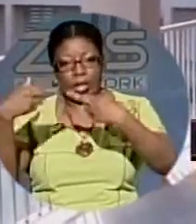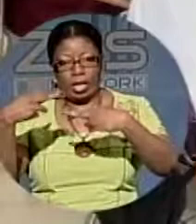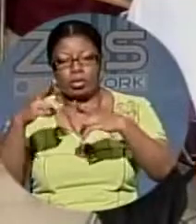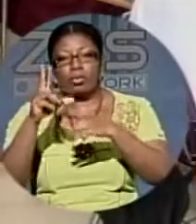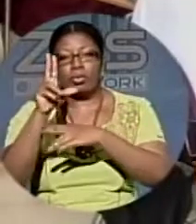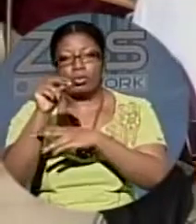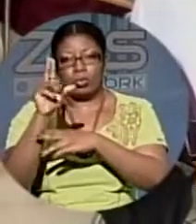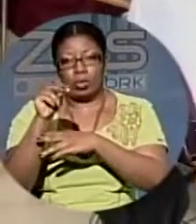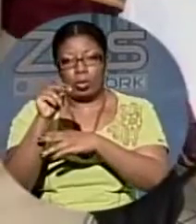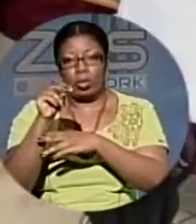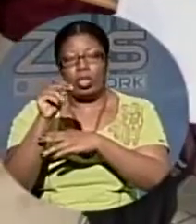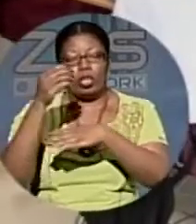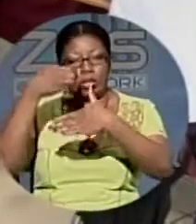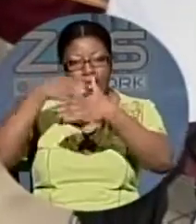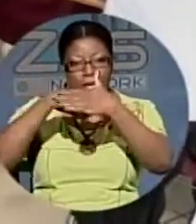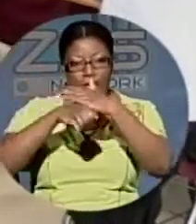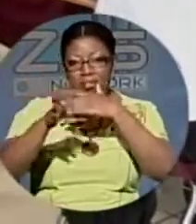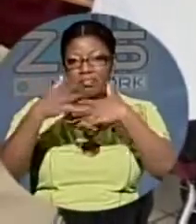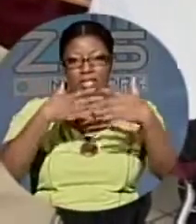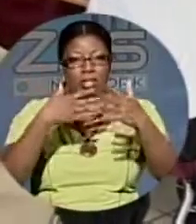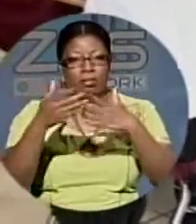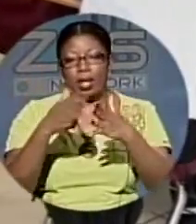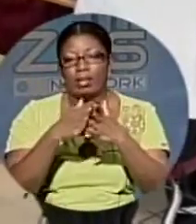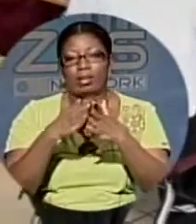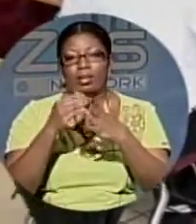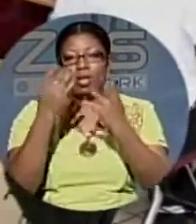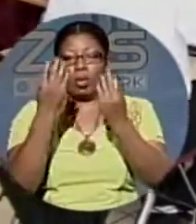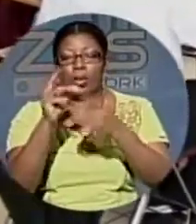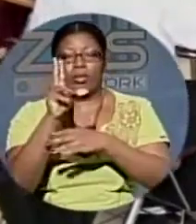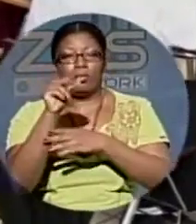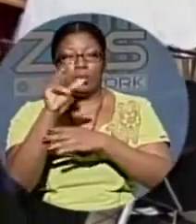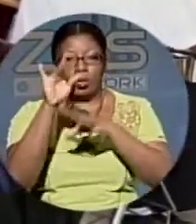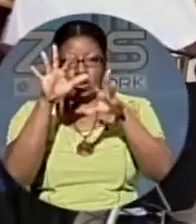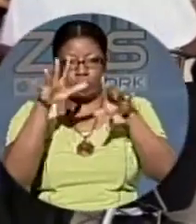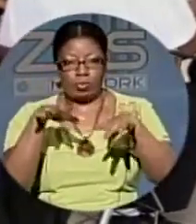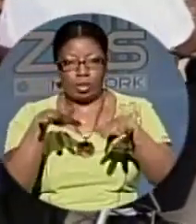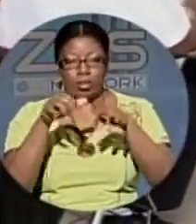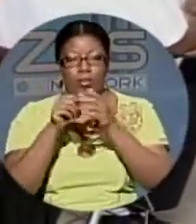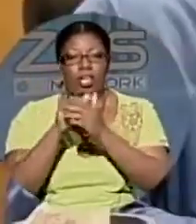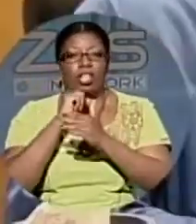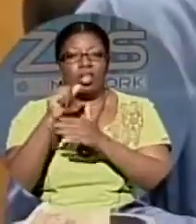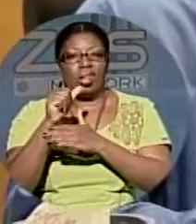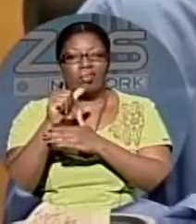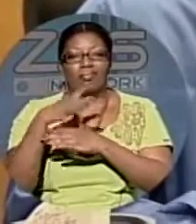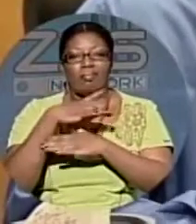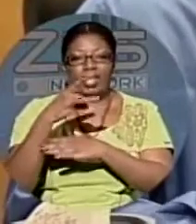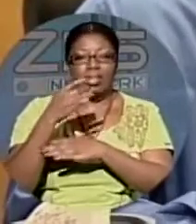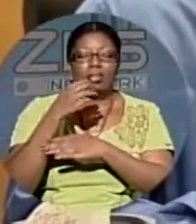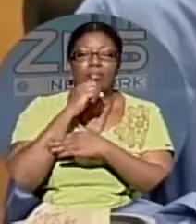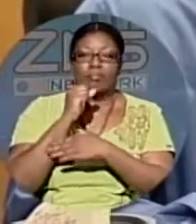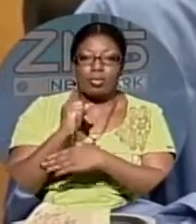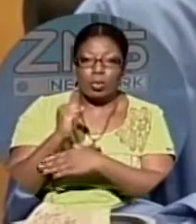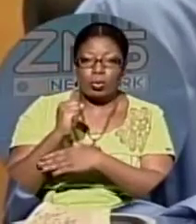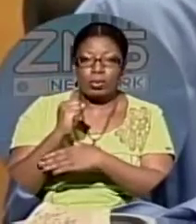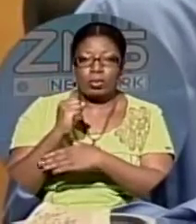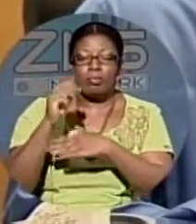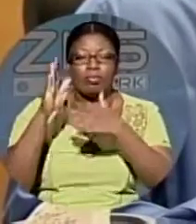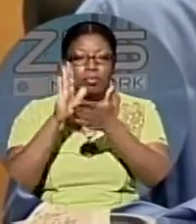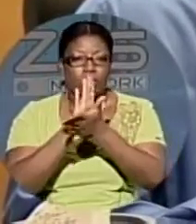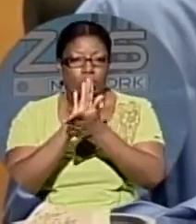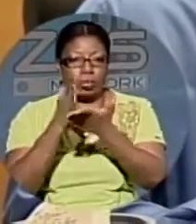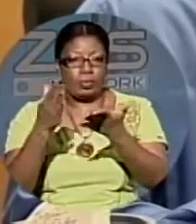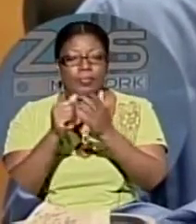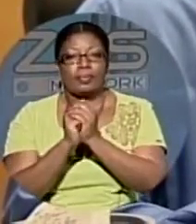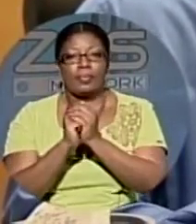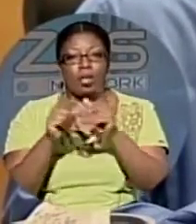connected, so they can reach anywhere on the campus, unlike the other campus. We also have in